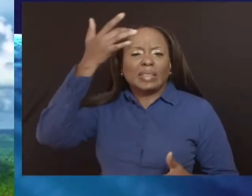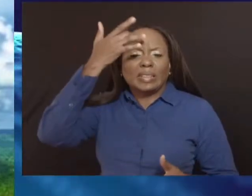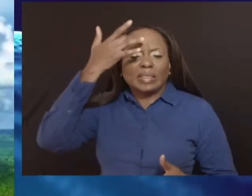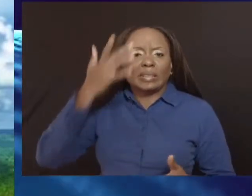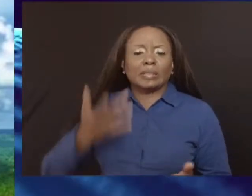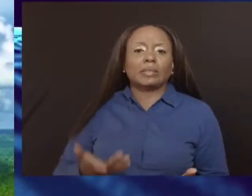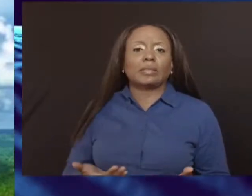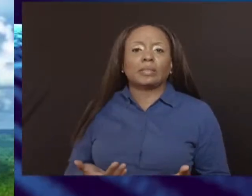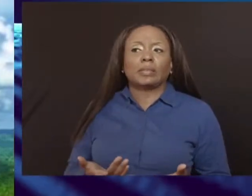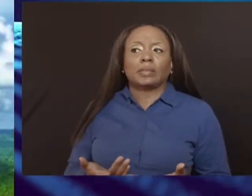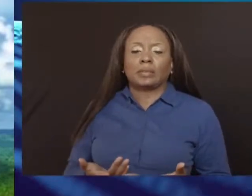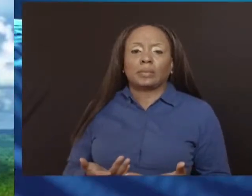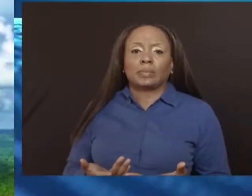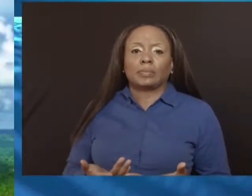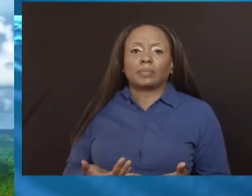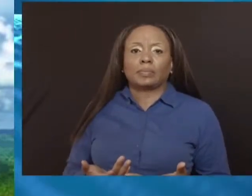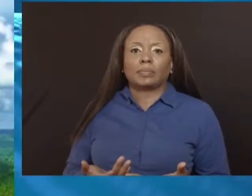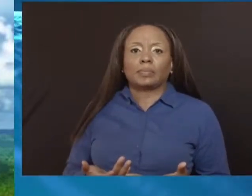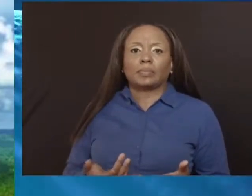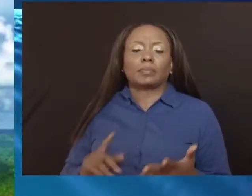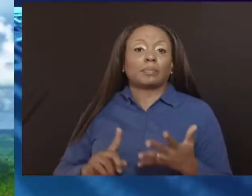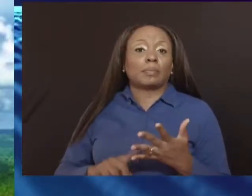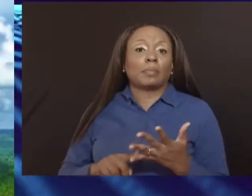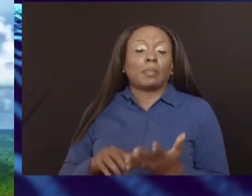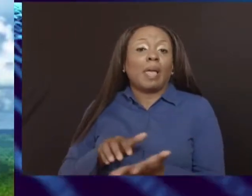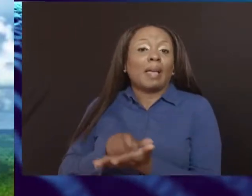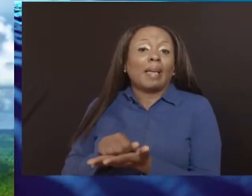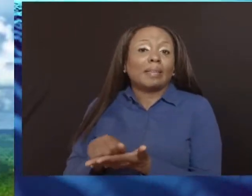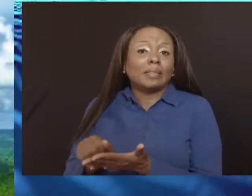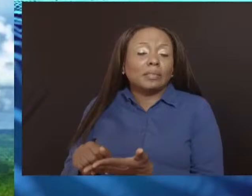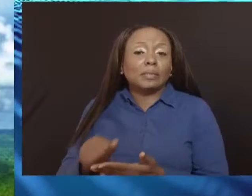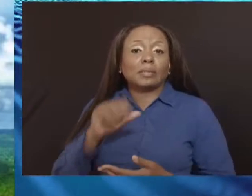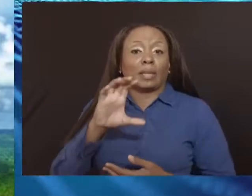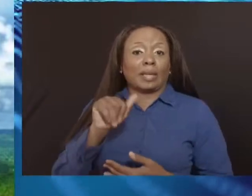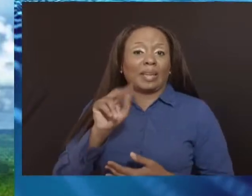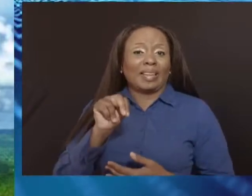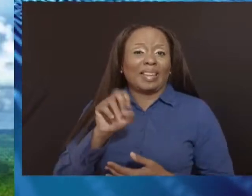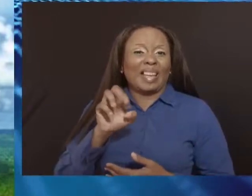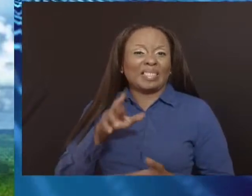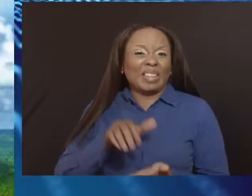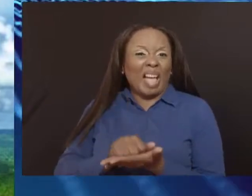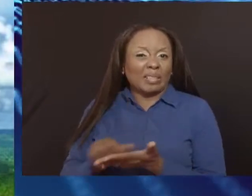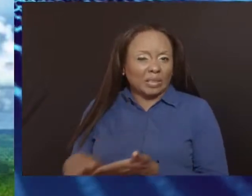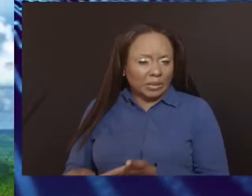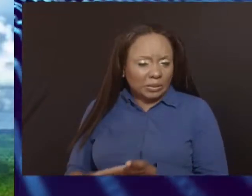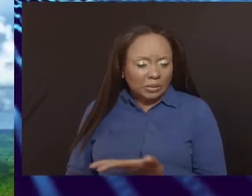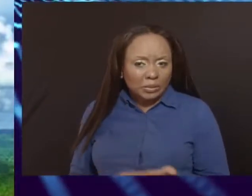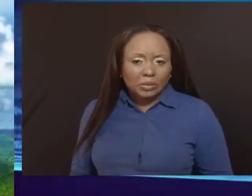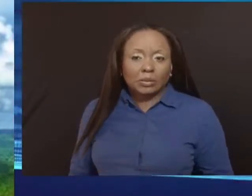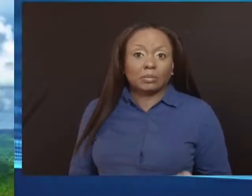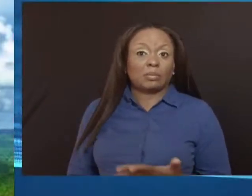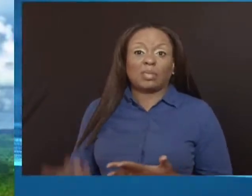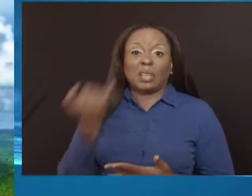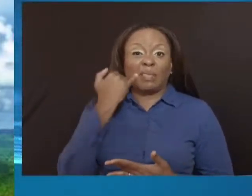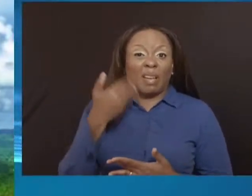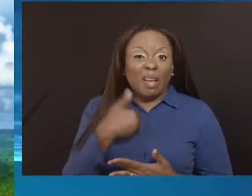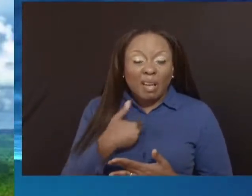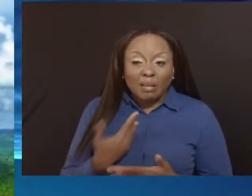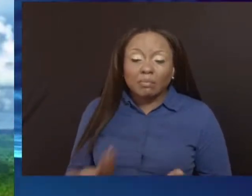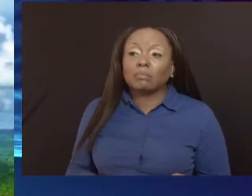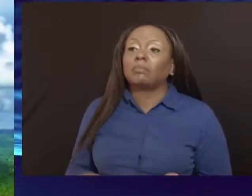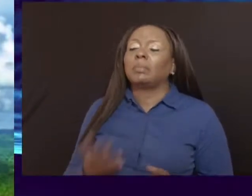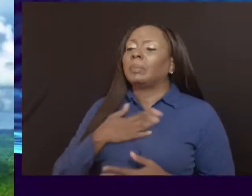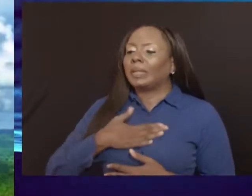persons in our community who may have, for instance, cancer. All of these are things that we are asking you to declare